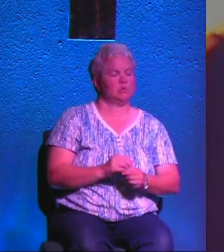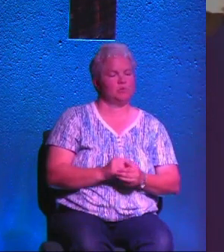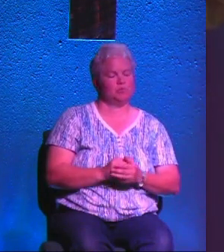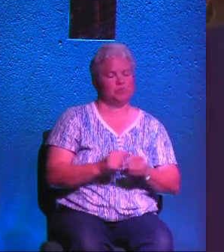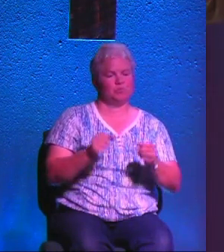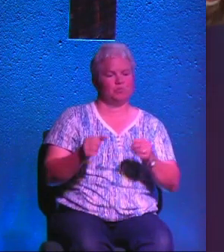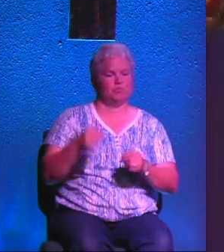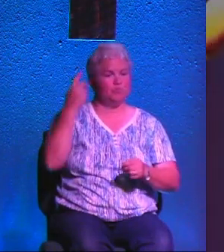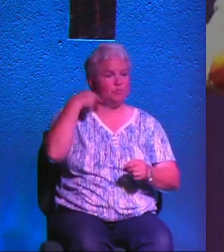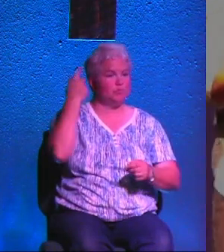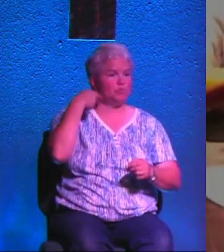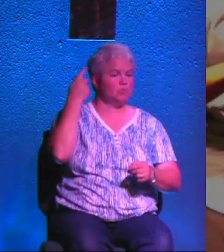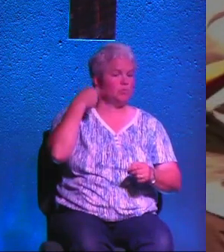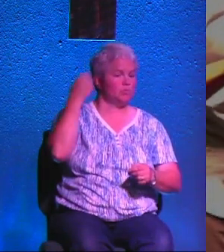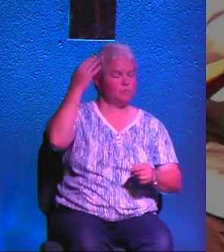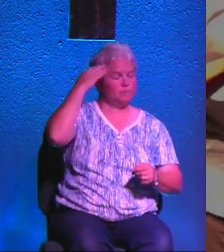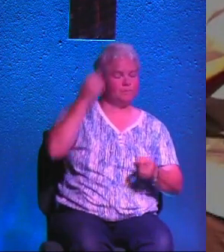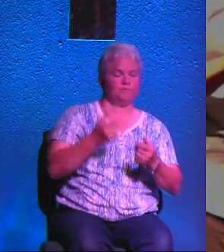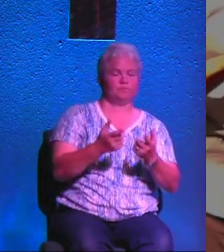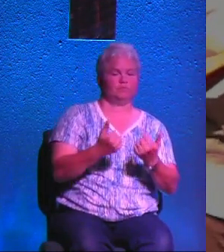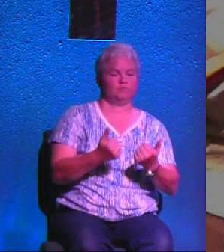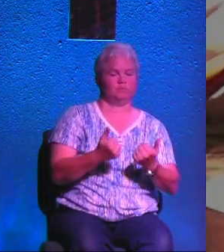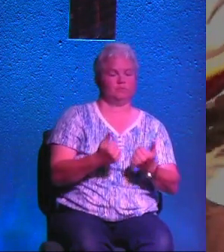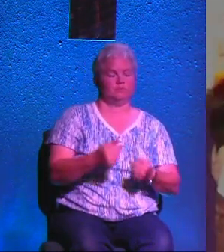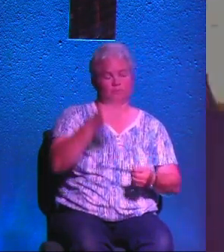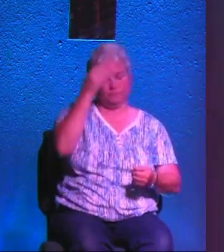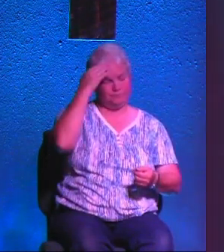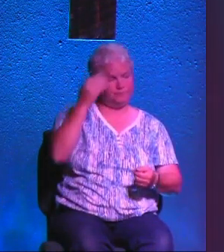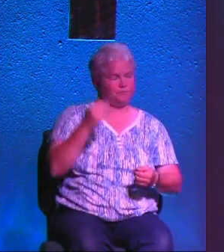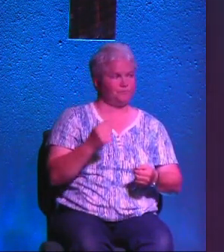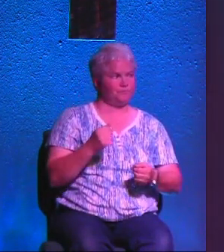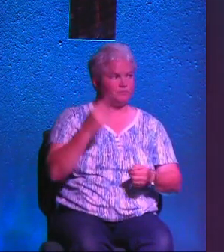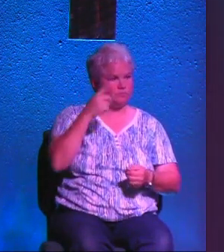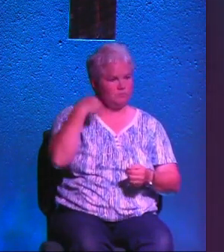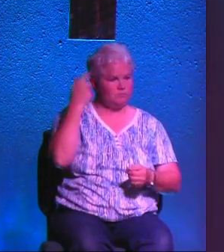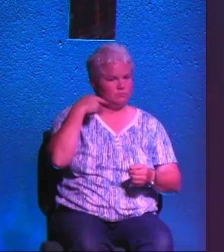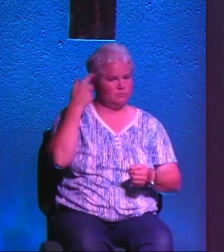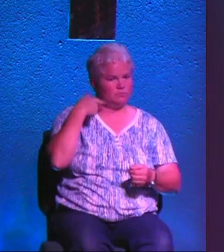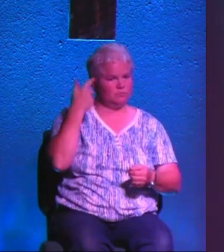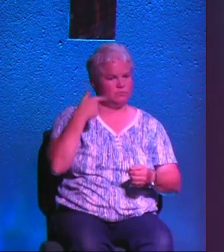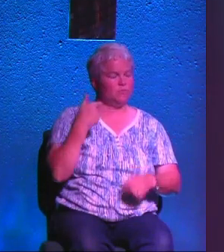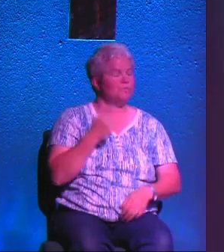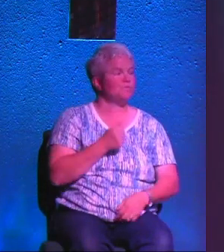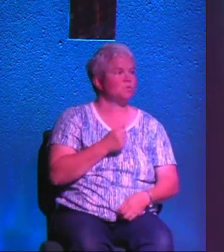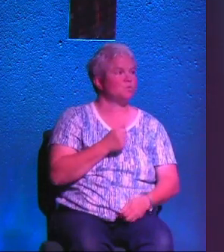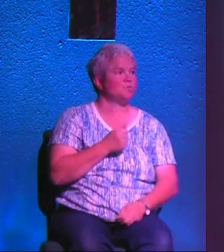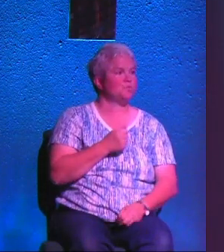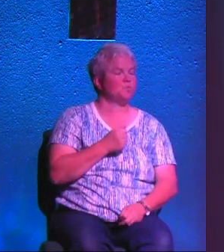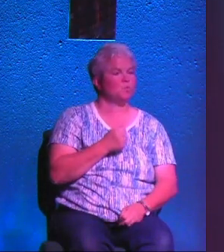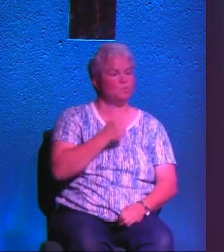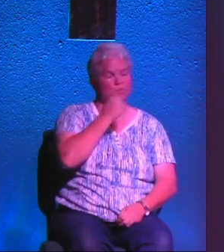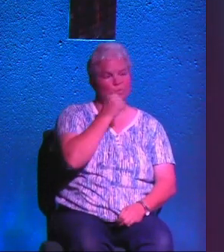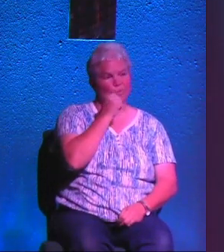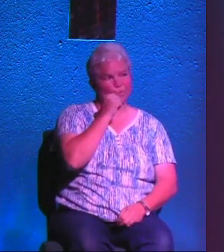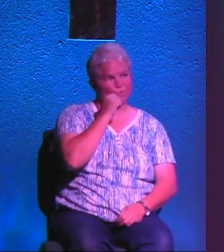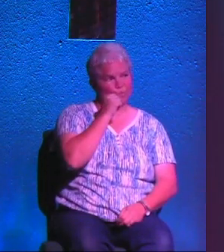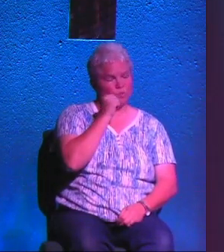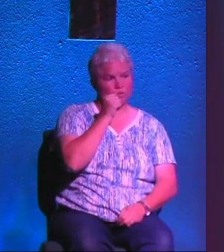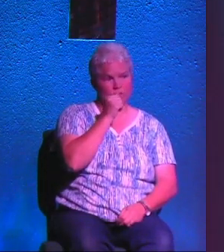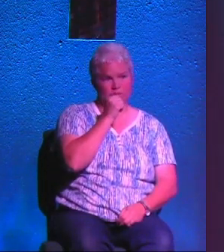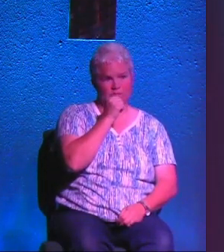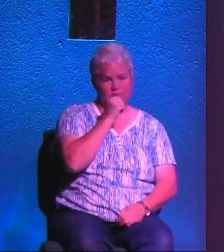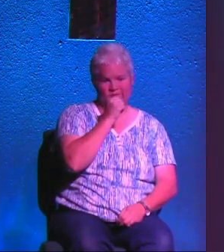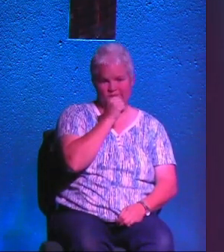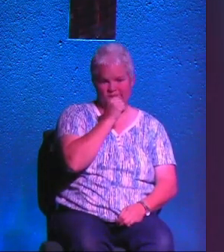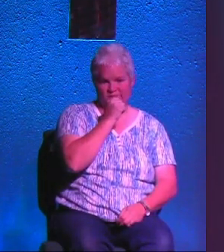crazy thought that comes into our head. There's a crazy temptation. There's a crazy opportunity to do this, and we kind of flirt with